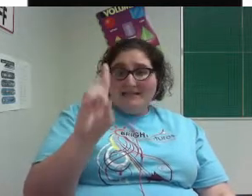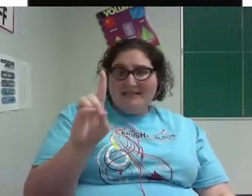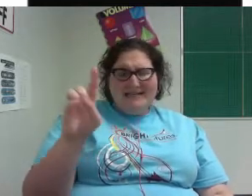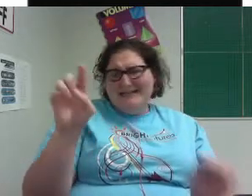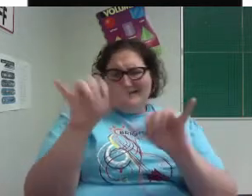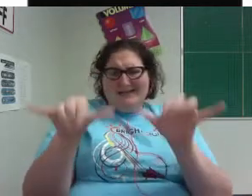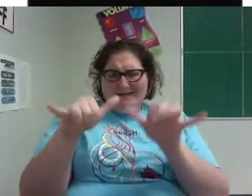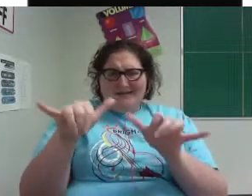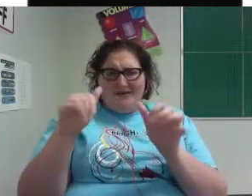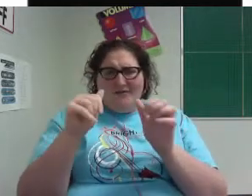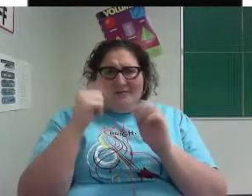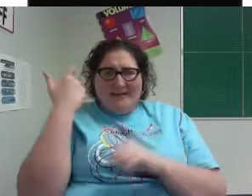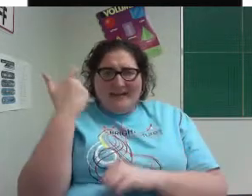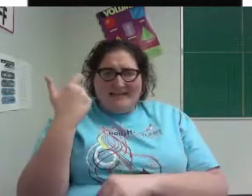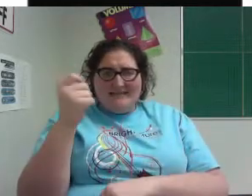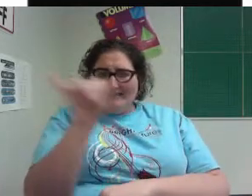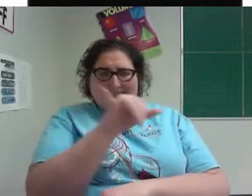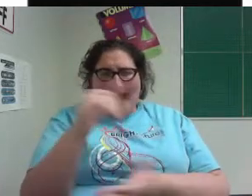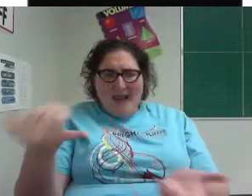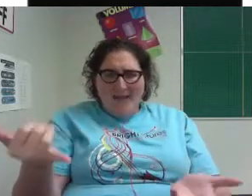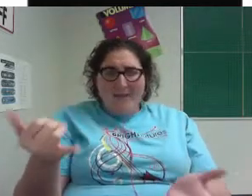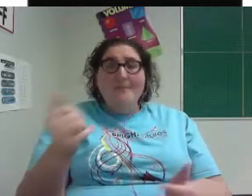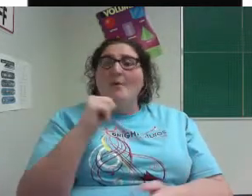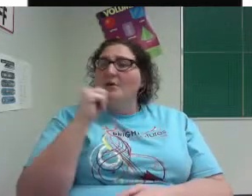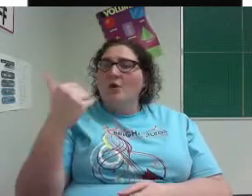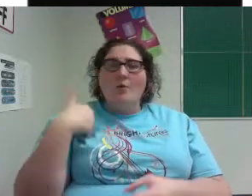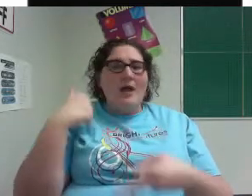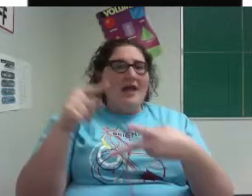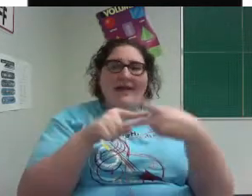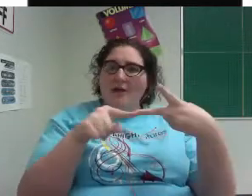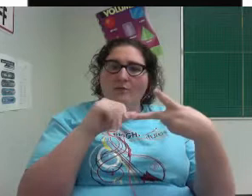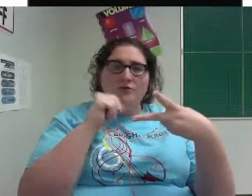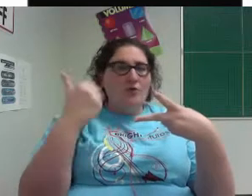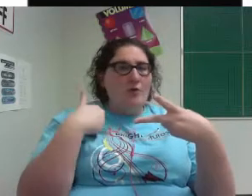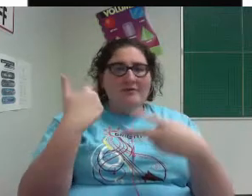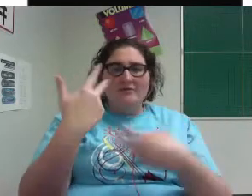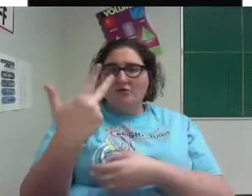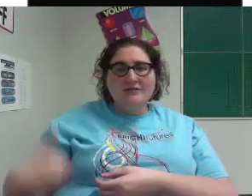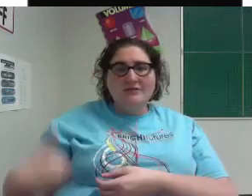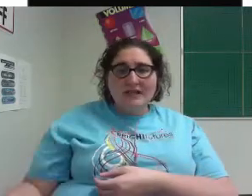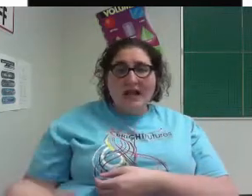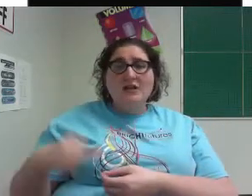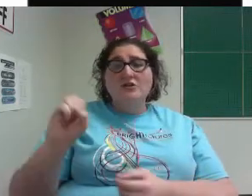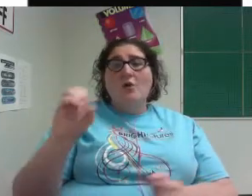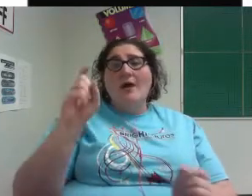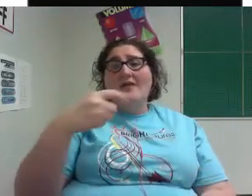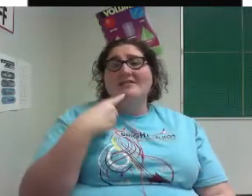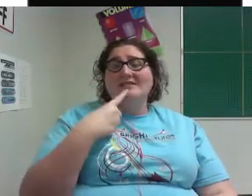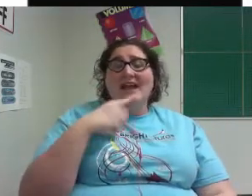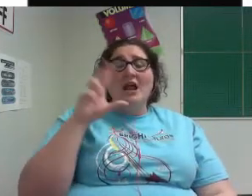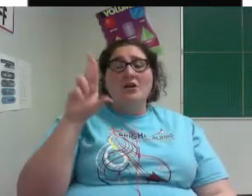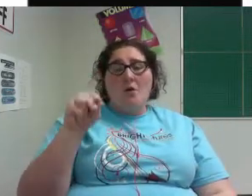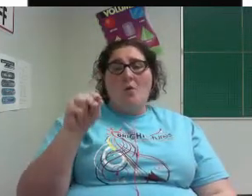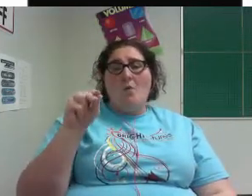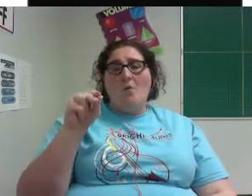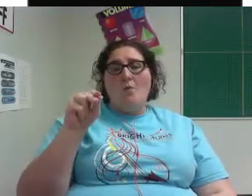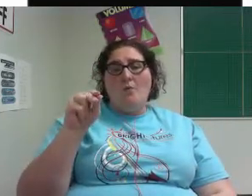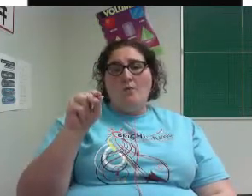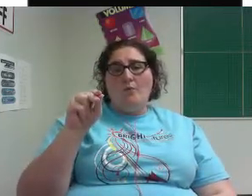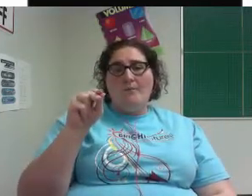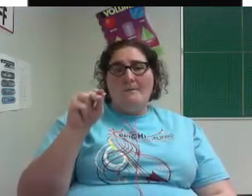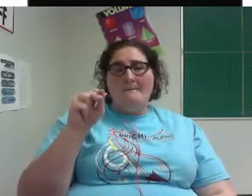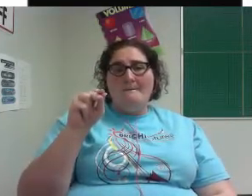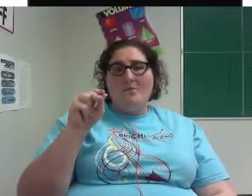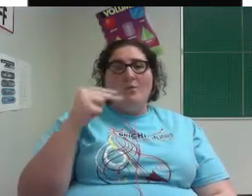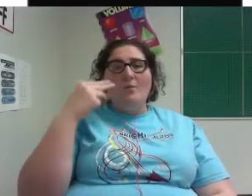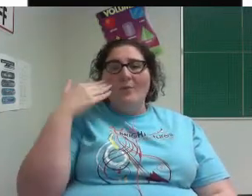the reflexive property. But we don't have any angles, and we don't have the third side. So we would have to say no. We do